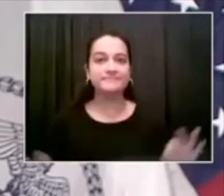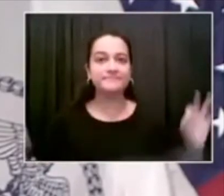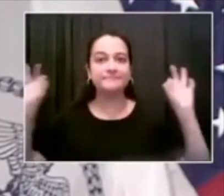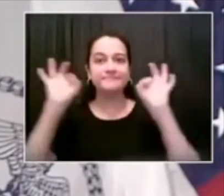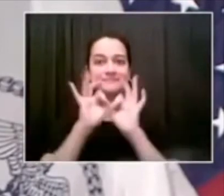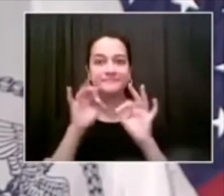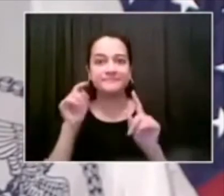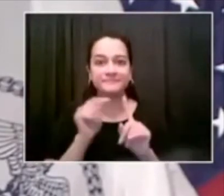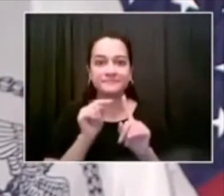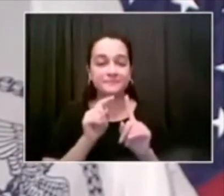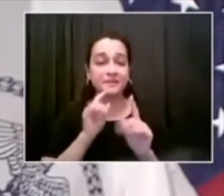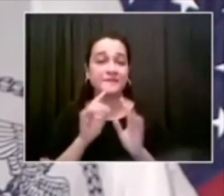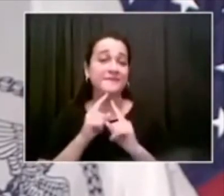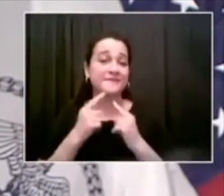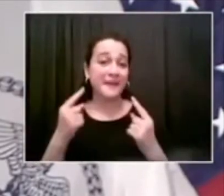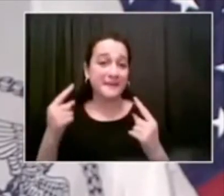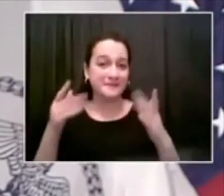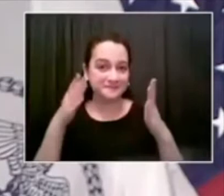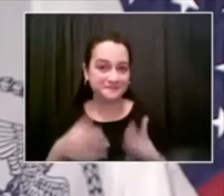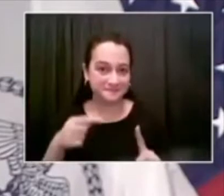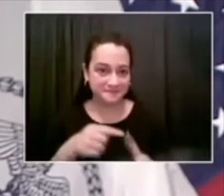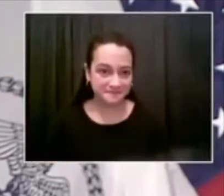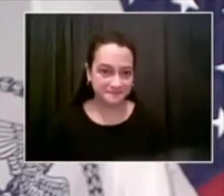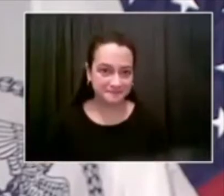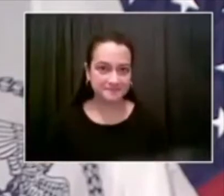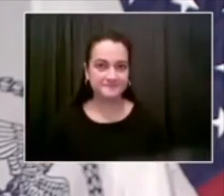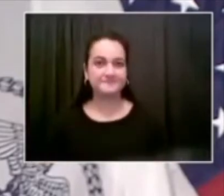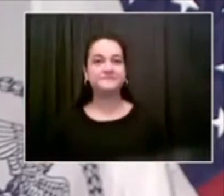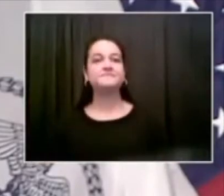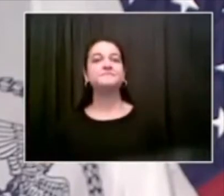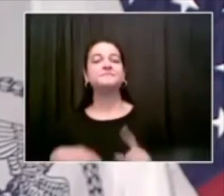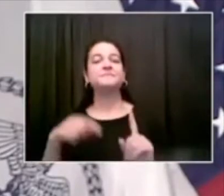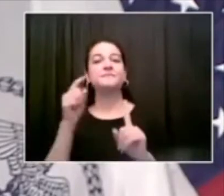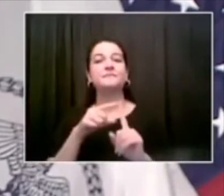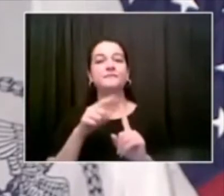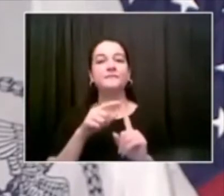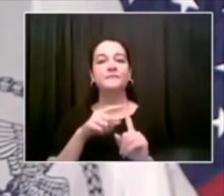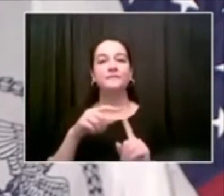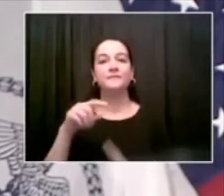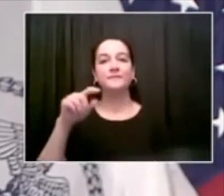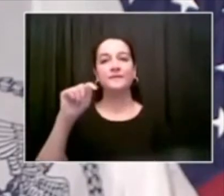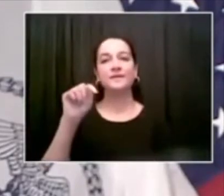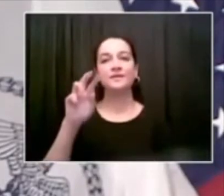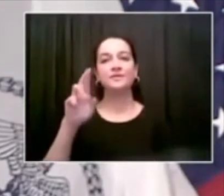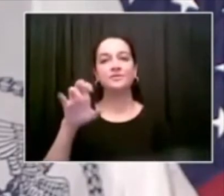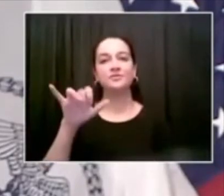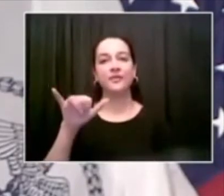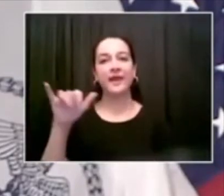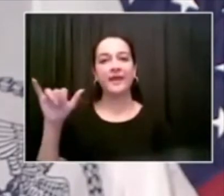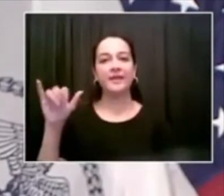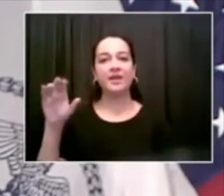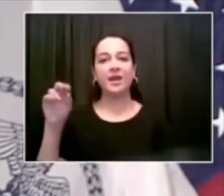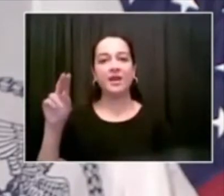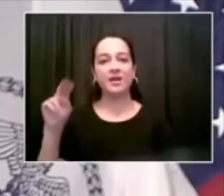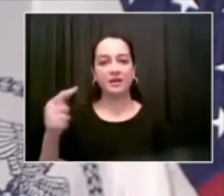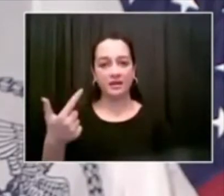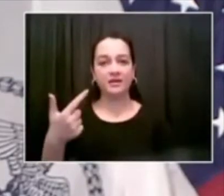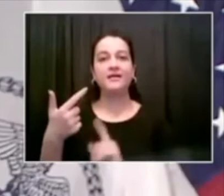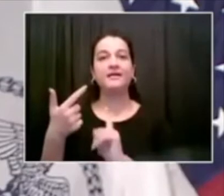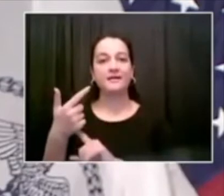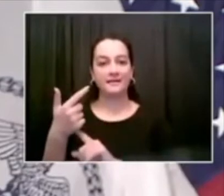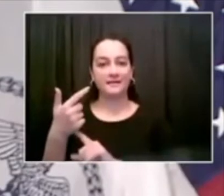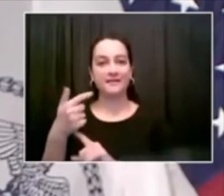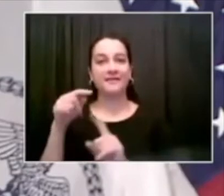Message to Trae Young on behalf of the people of New York City and anyone who cares about actually playing basketball the right way.